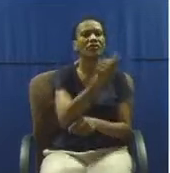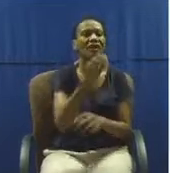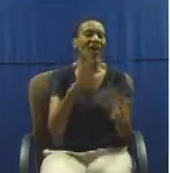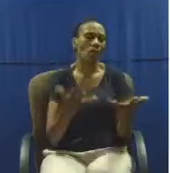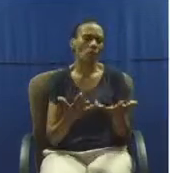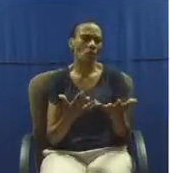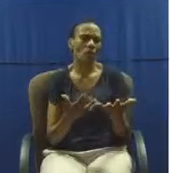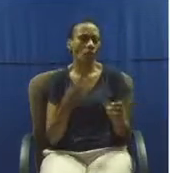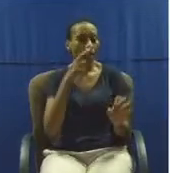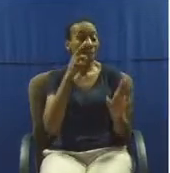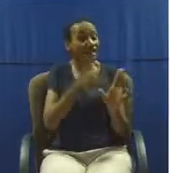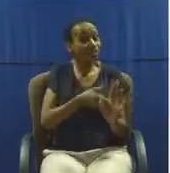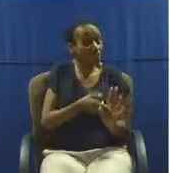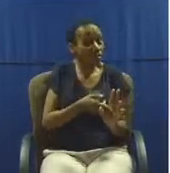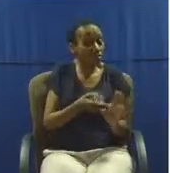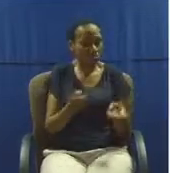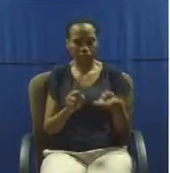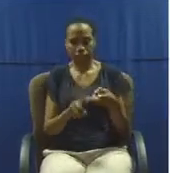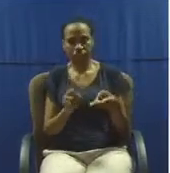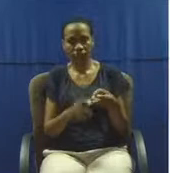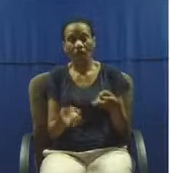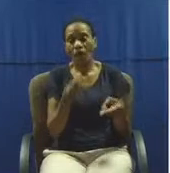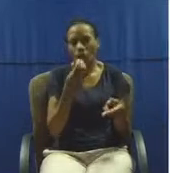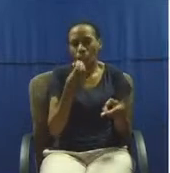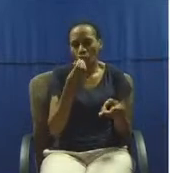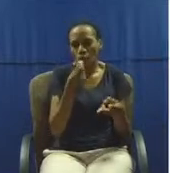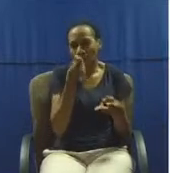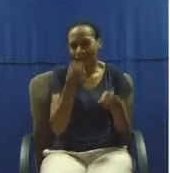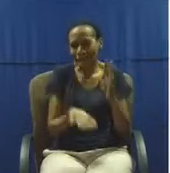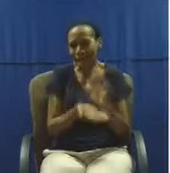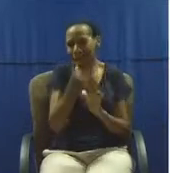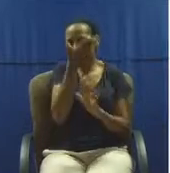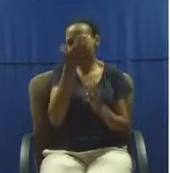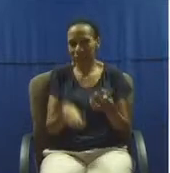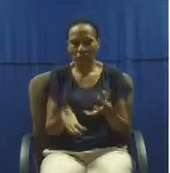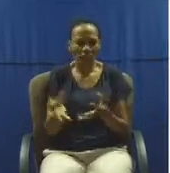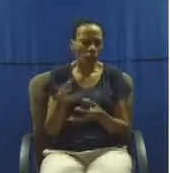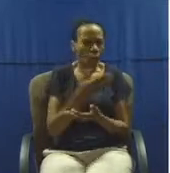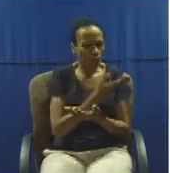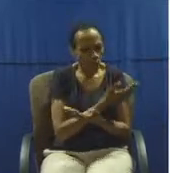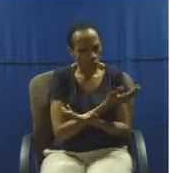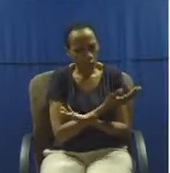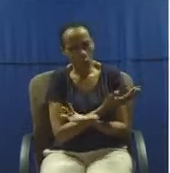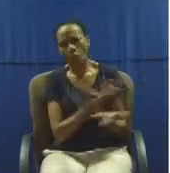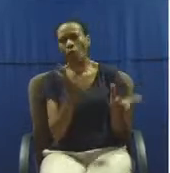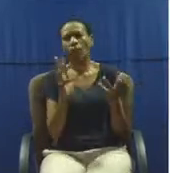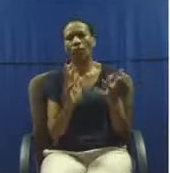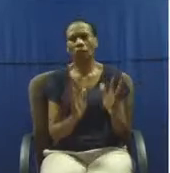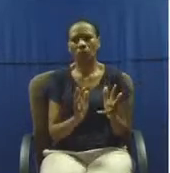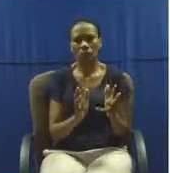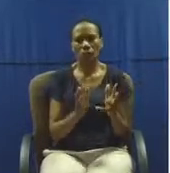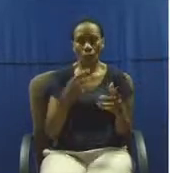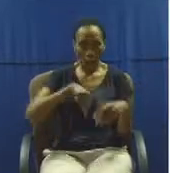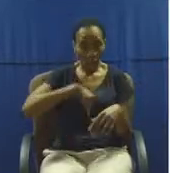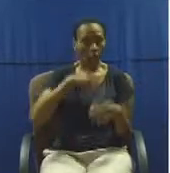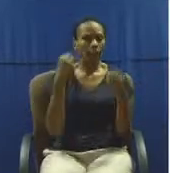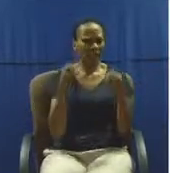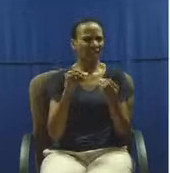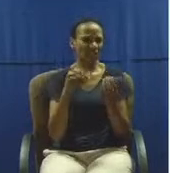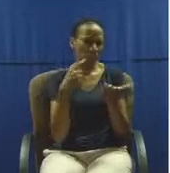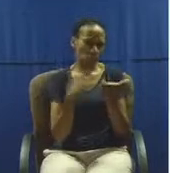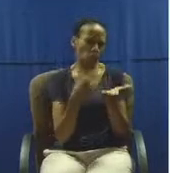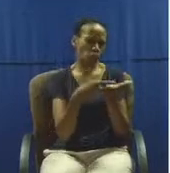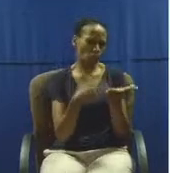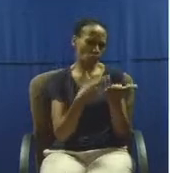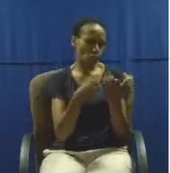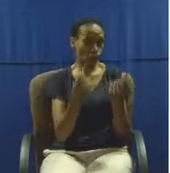fuel, when it comes to food prices, and all this is being given consideration.